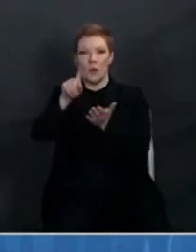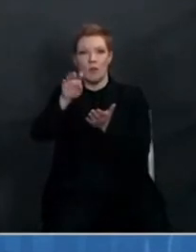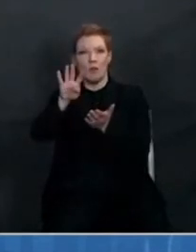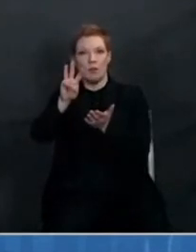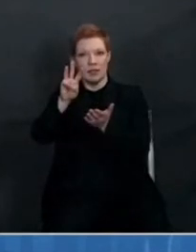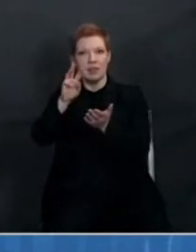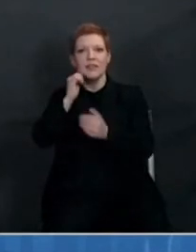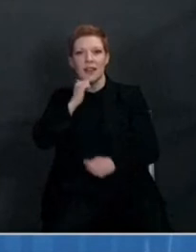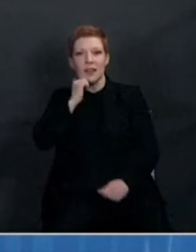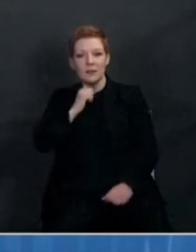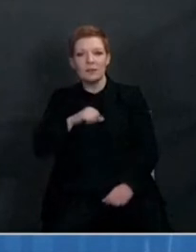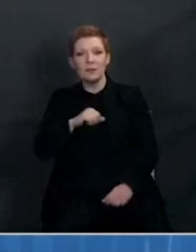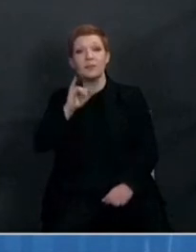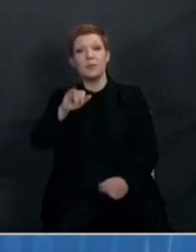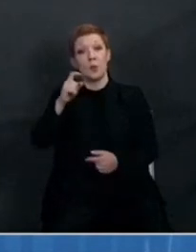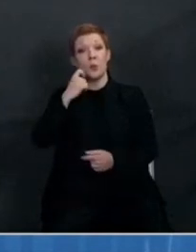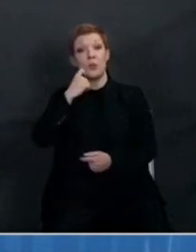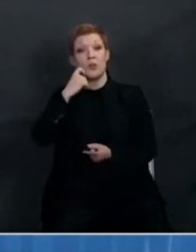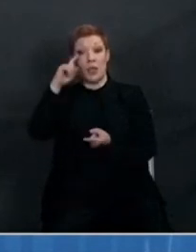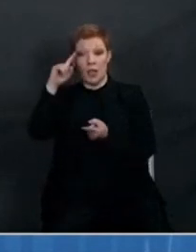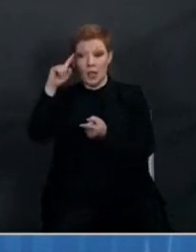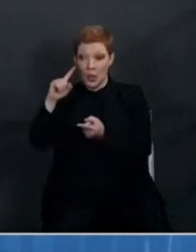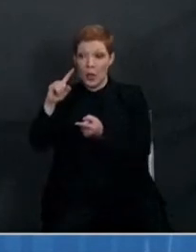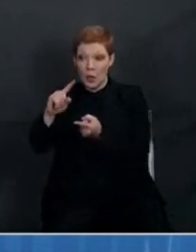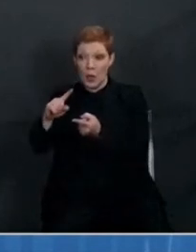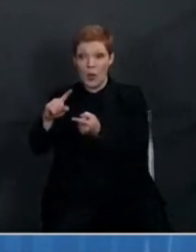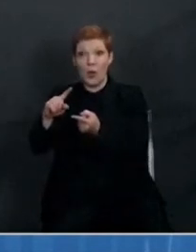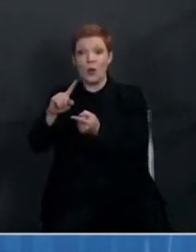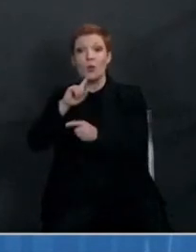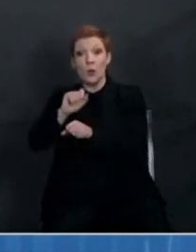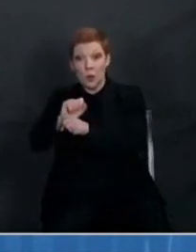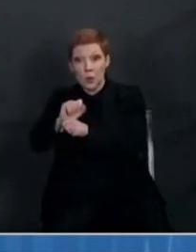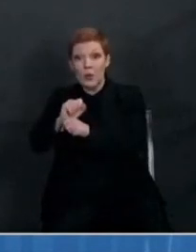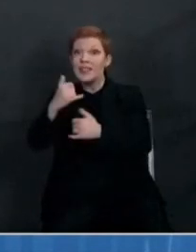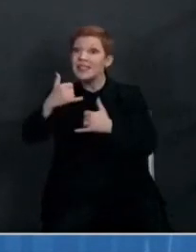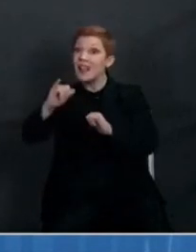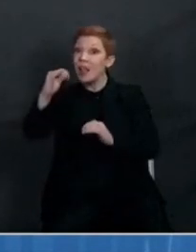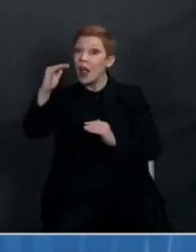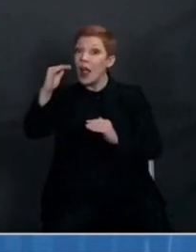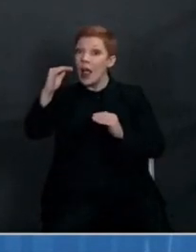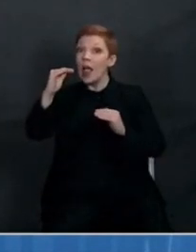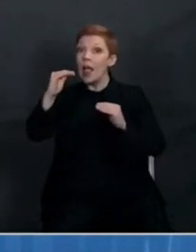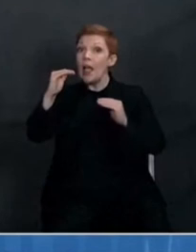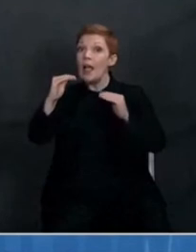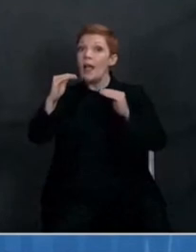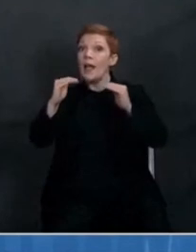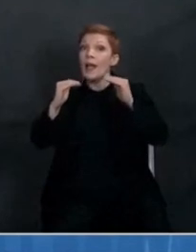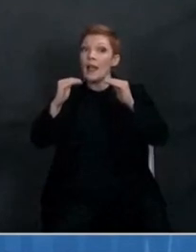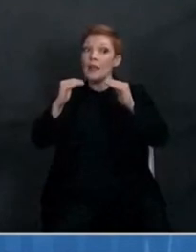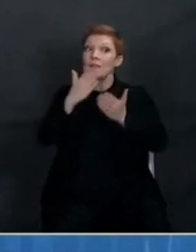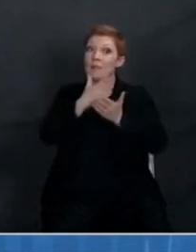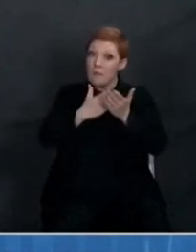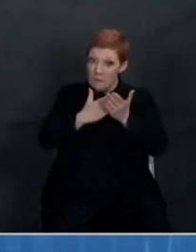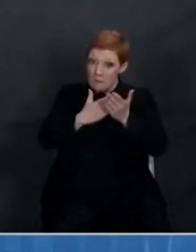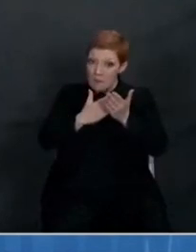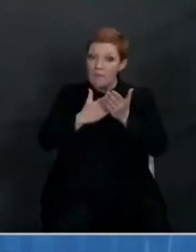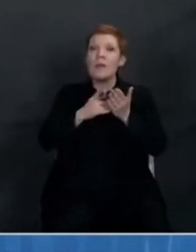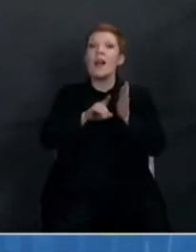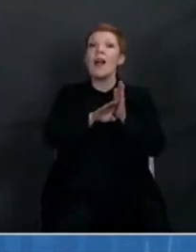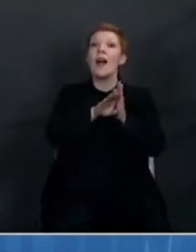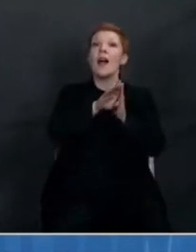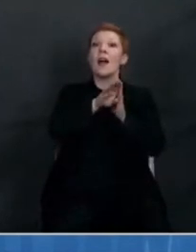decline in cases and hospital admissions are encouraging, they are counterbalanced by the stark reality that in January, we recorded